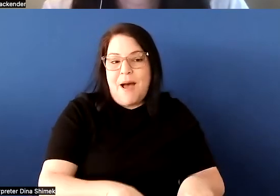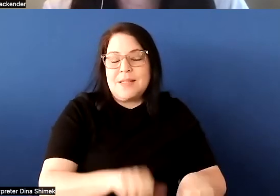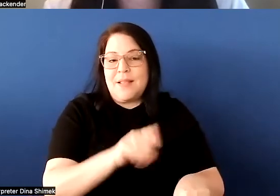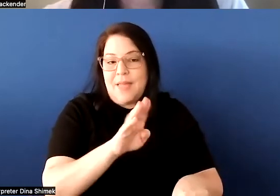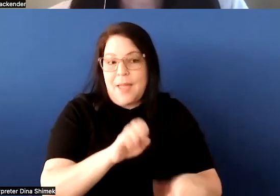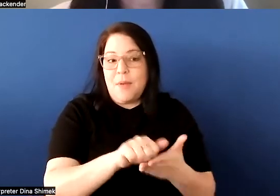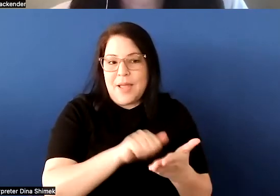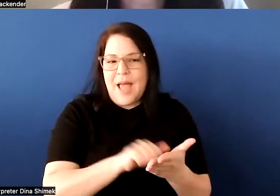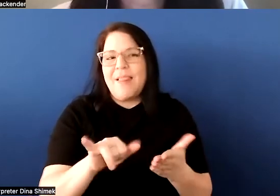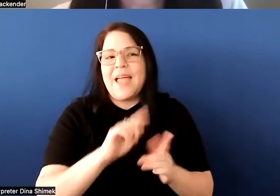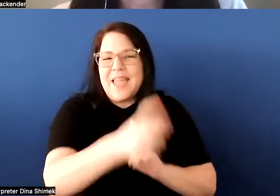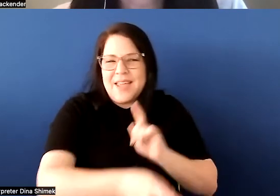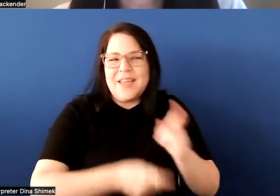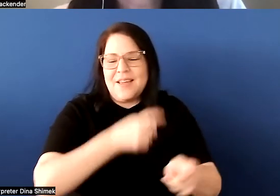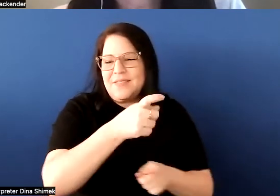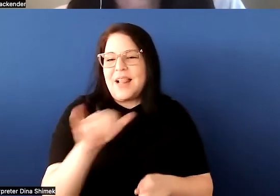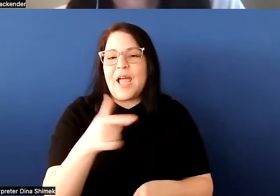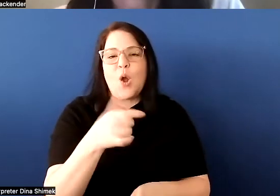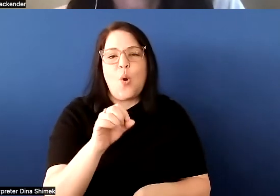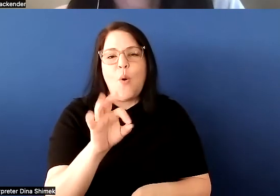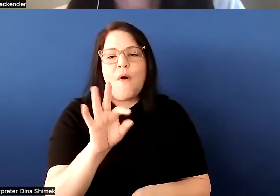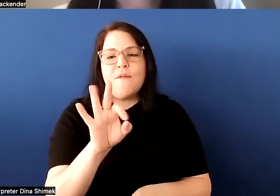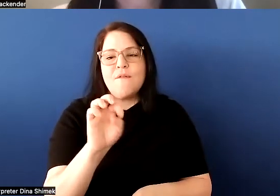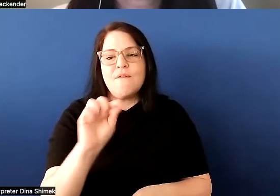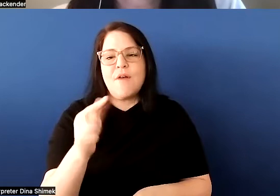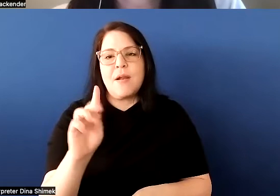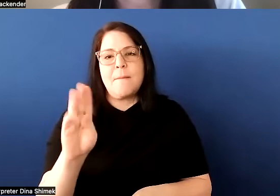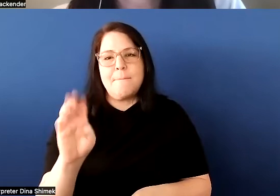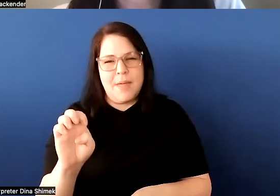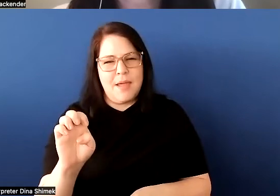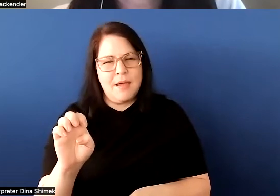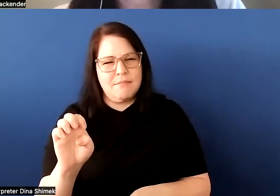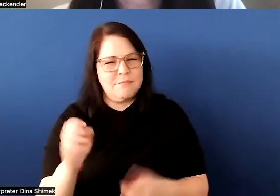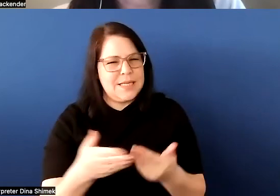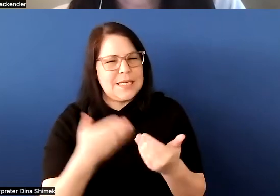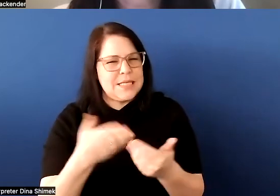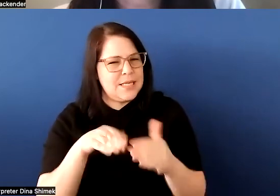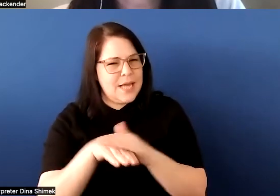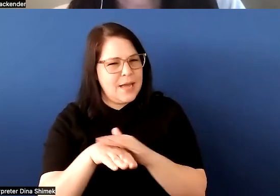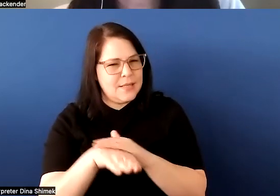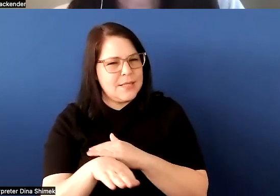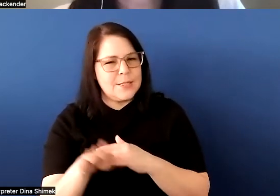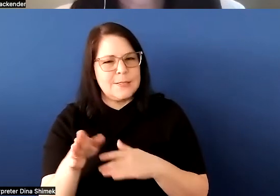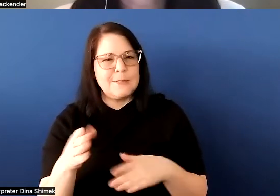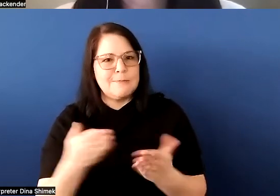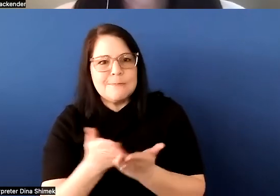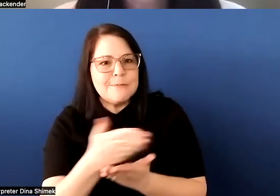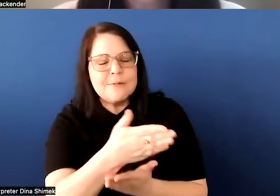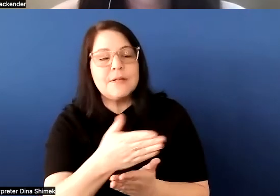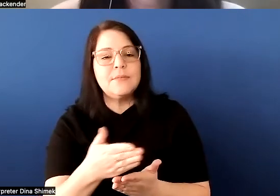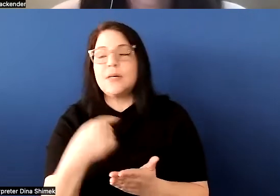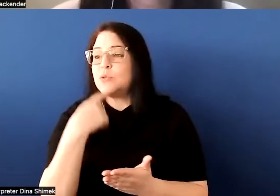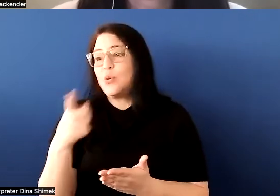It's kind of set up like a GoFundMe, really easy to use. And as Keith mentioned, you can